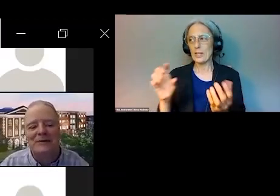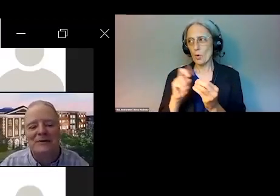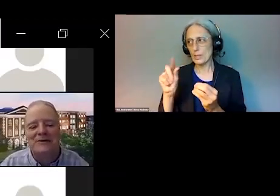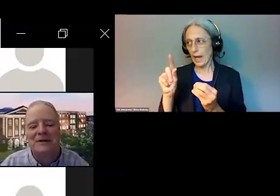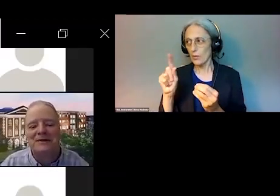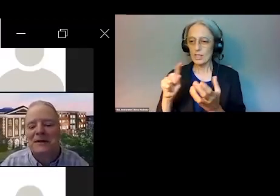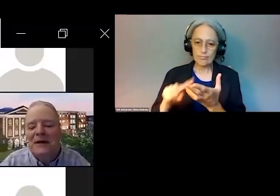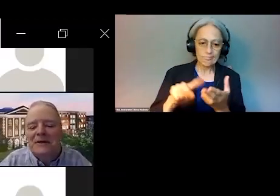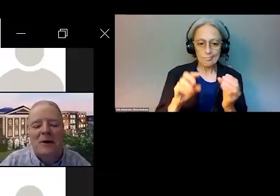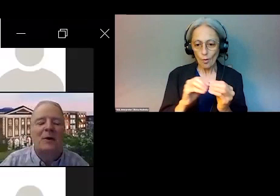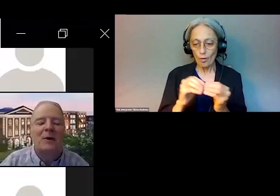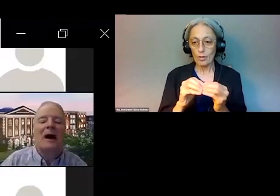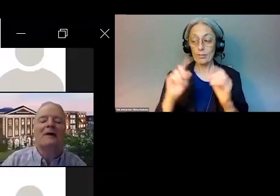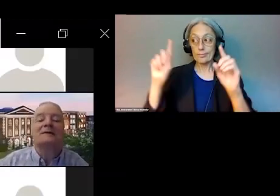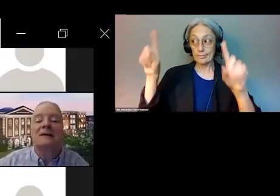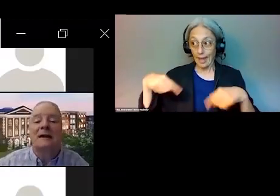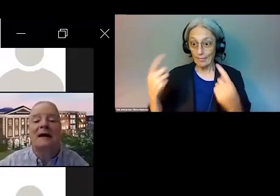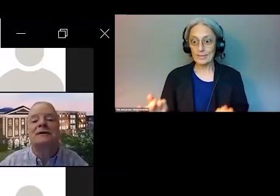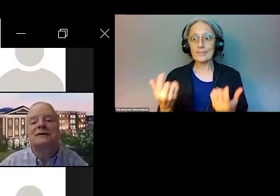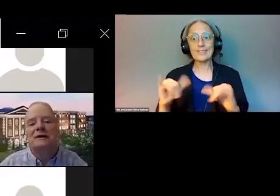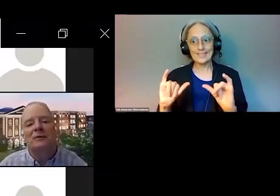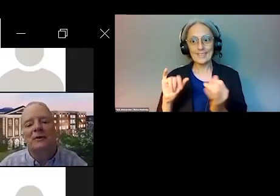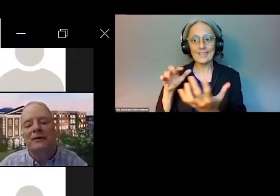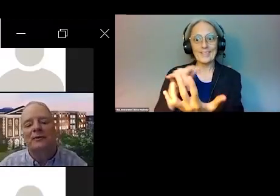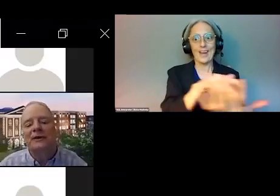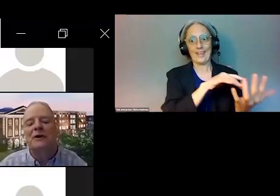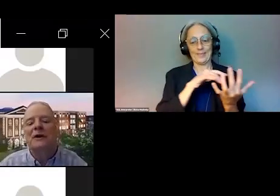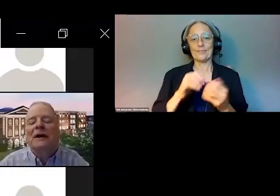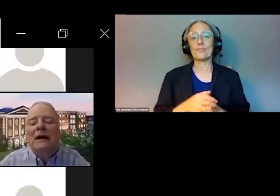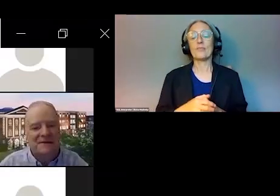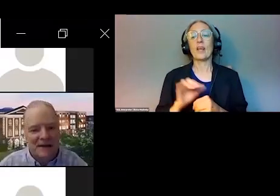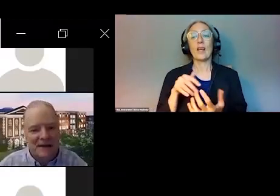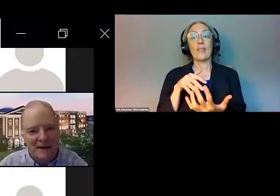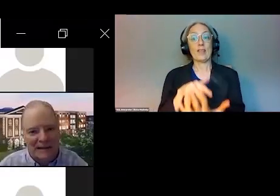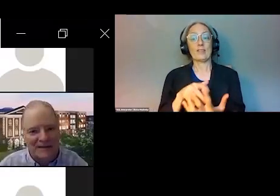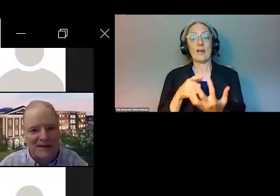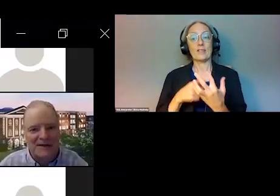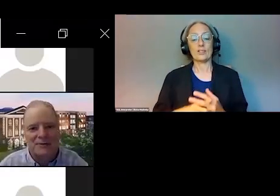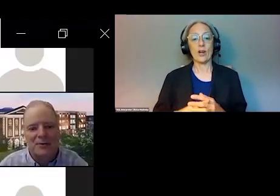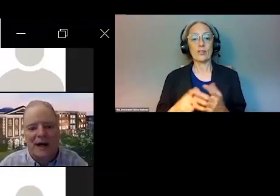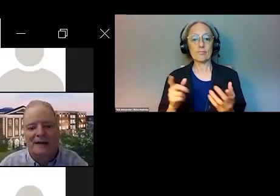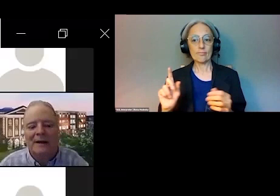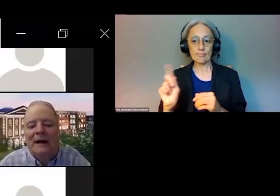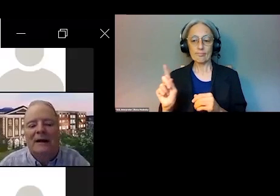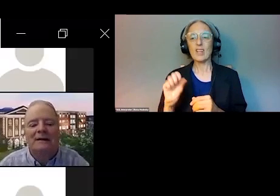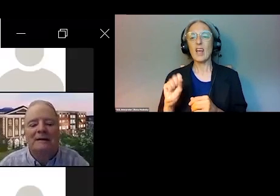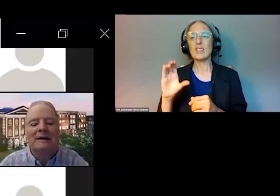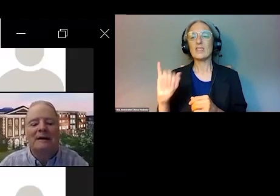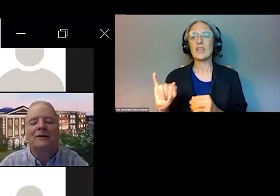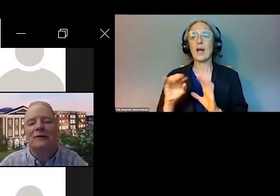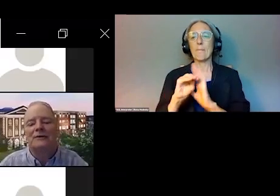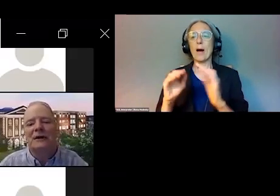And that's what we've been doing ever since. So this study actually started with the original SCI Model Systems